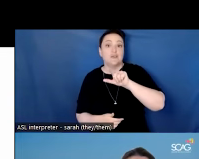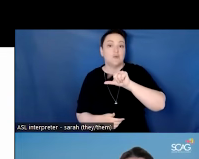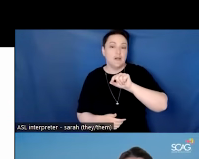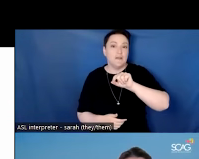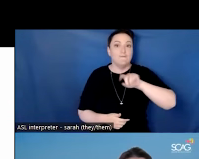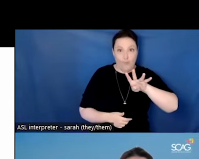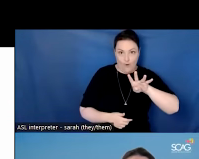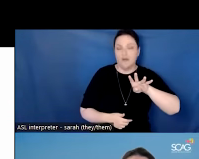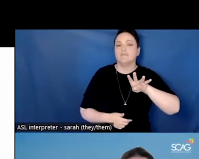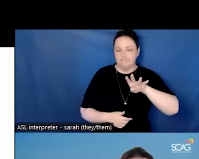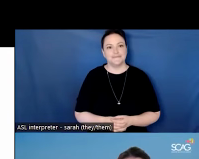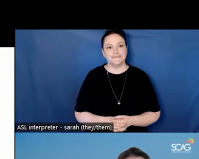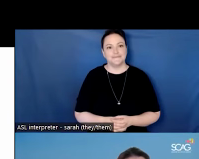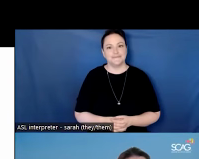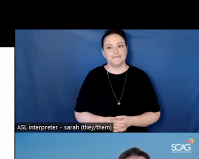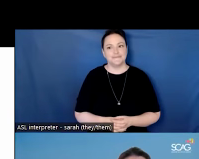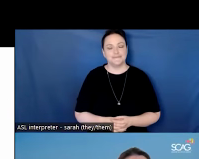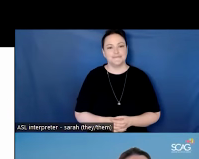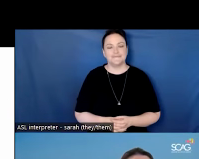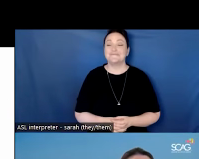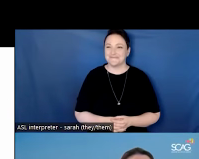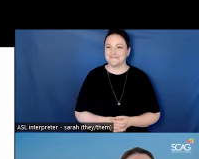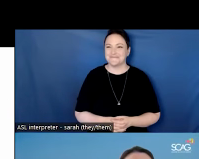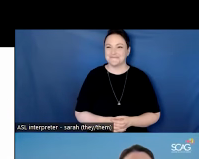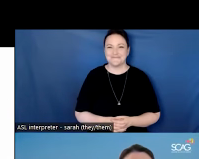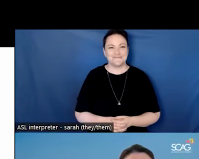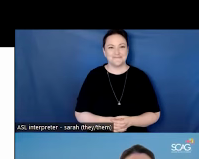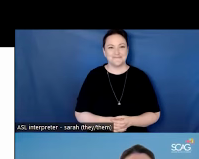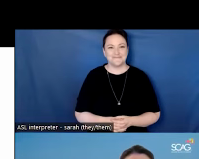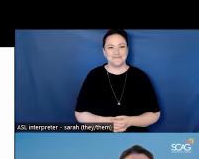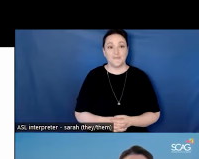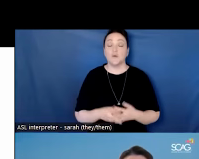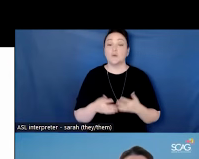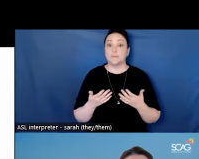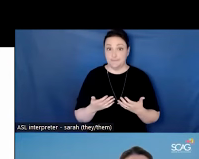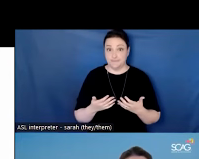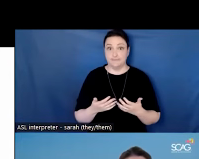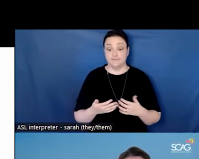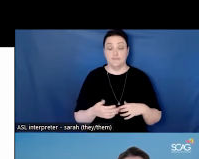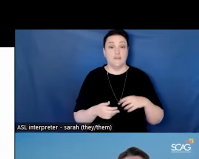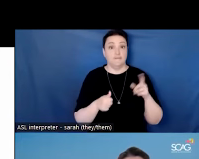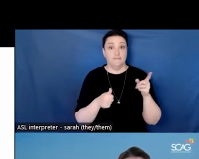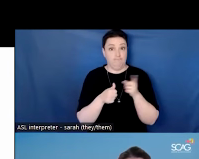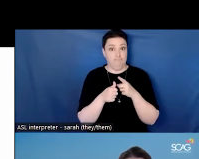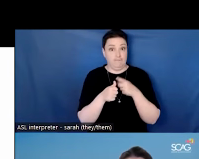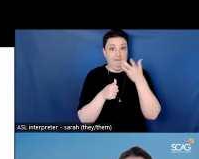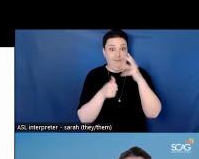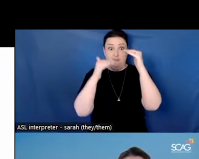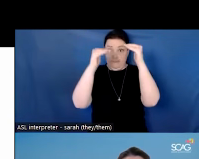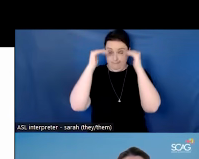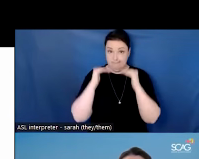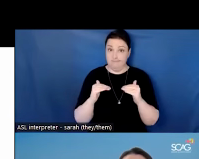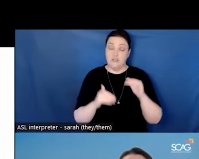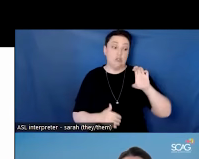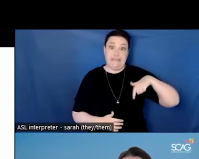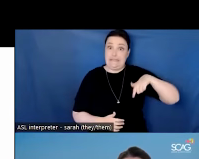SES. Next slide. Thank you. After determining that a project is subject to CEQA requirements,